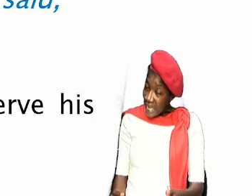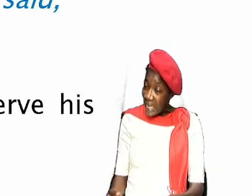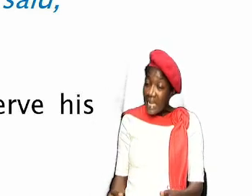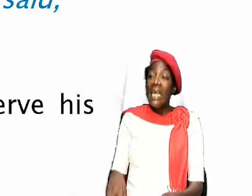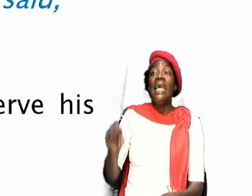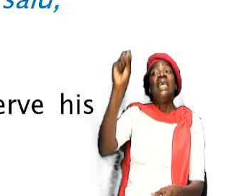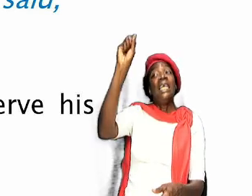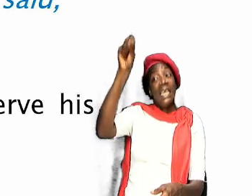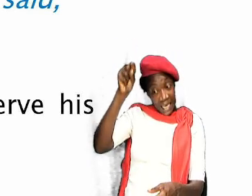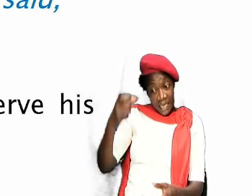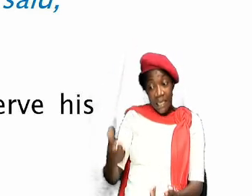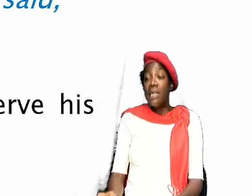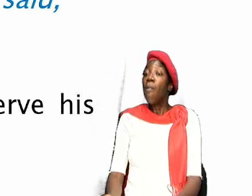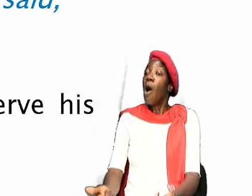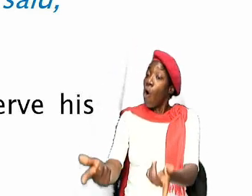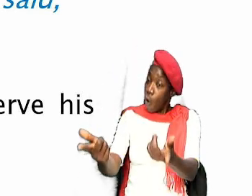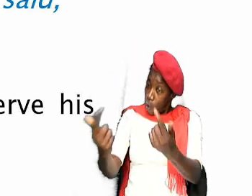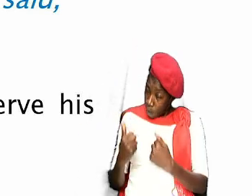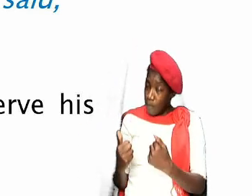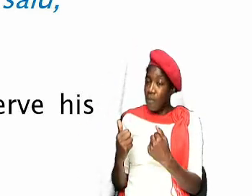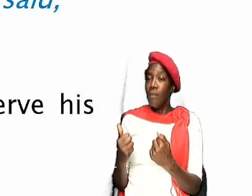will come down.